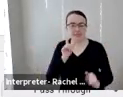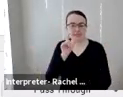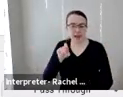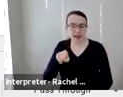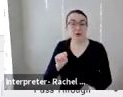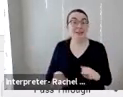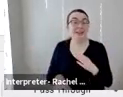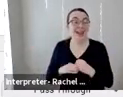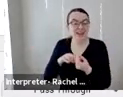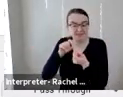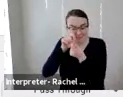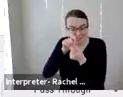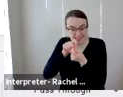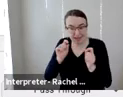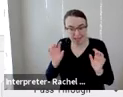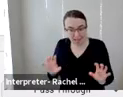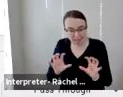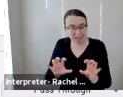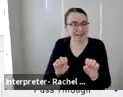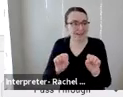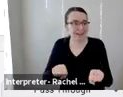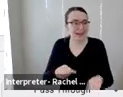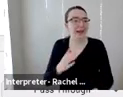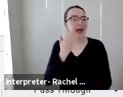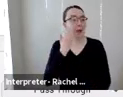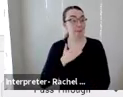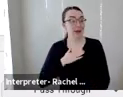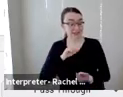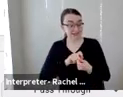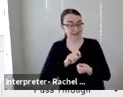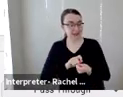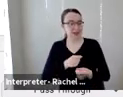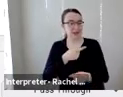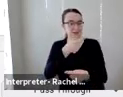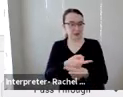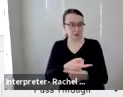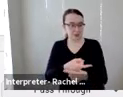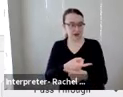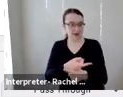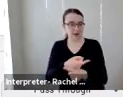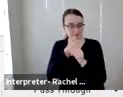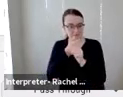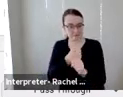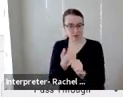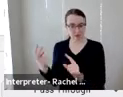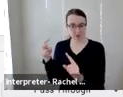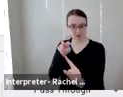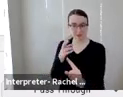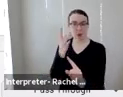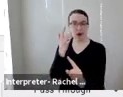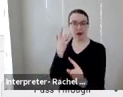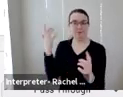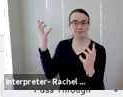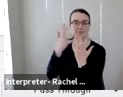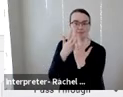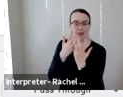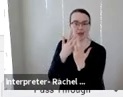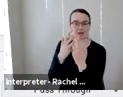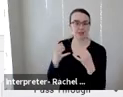add detail. And I know the detail is correct in perspective because it lines up with what's